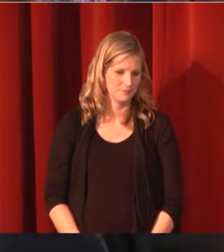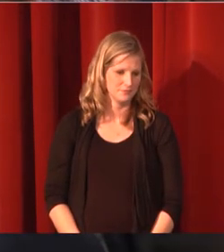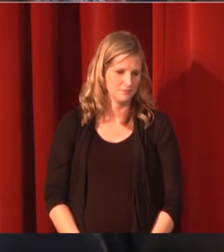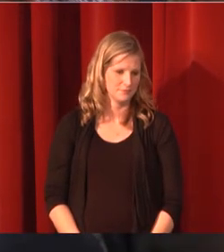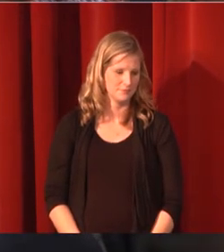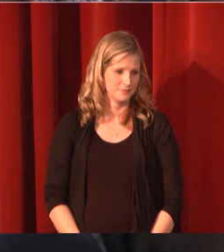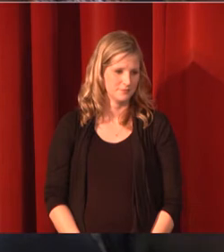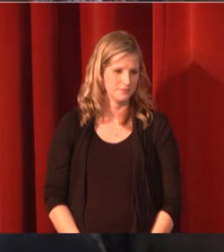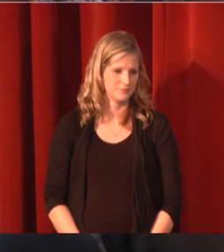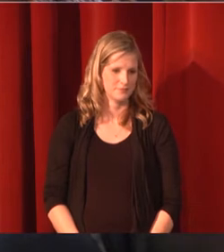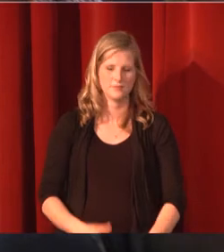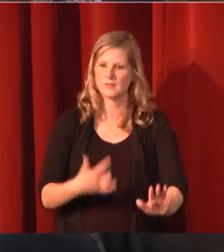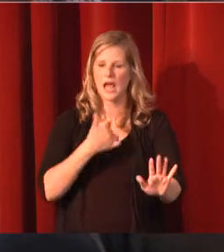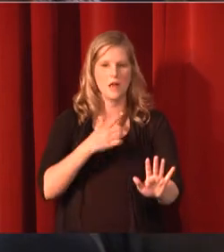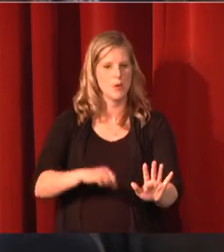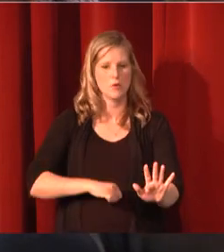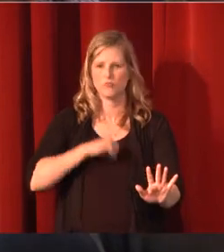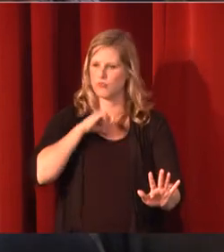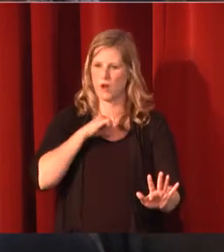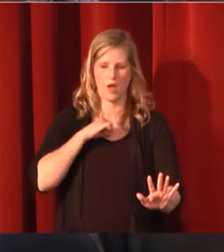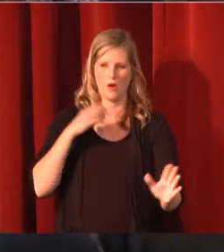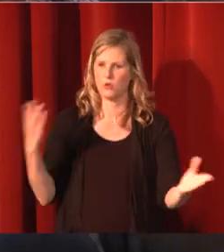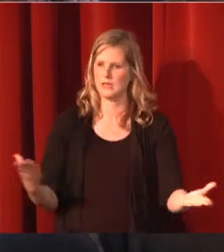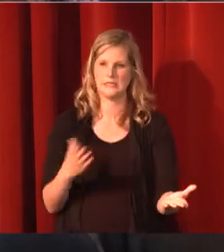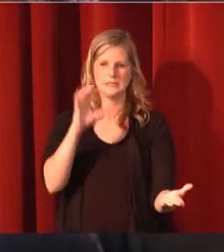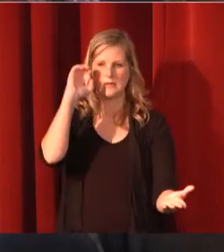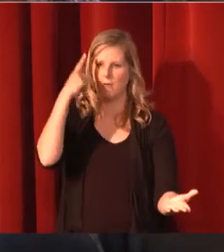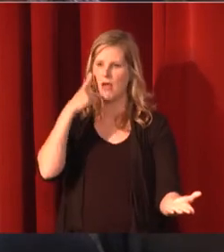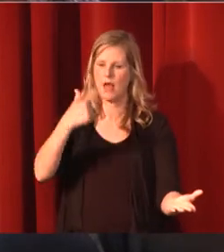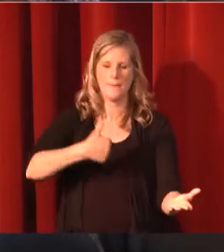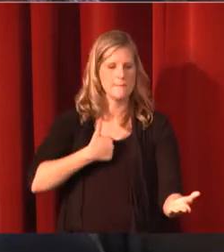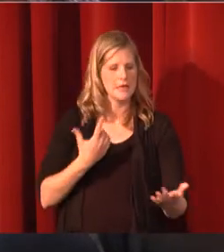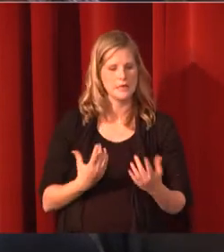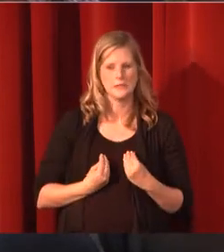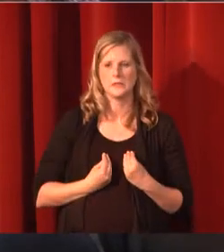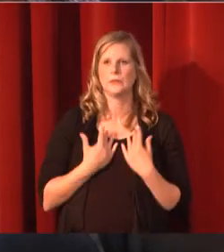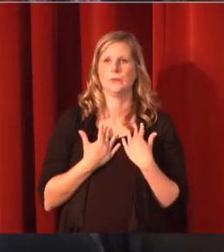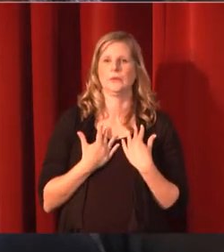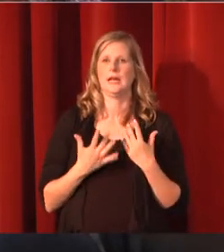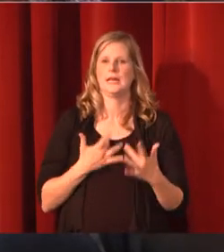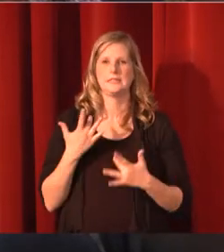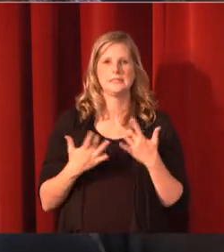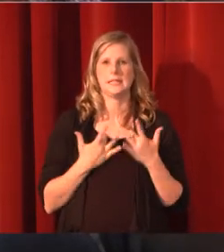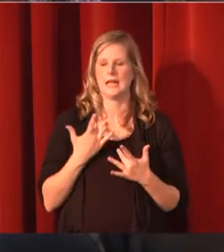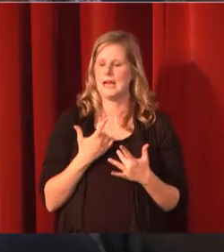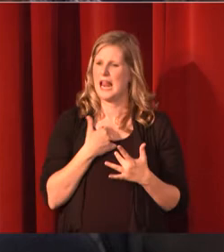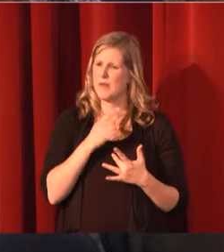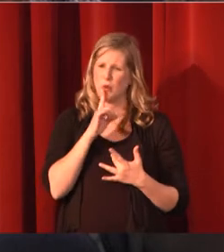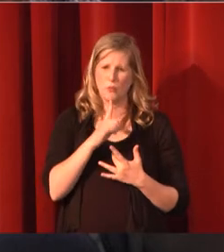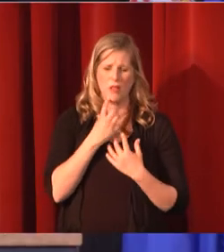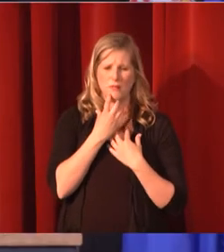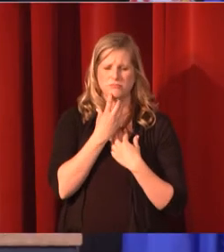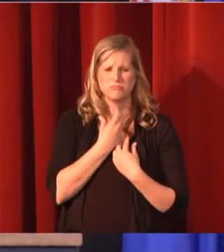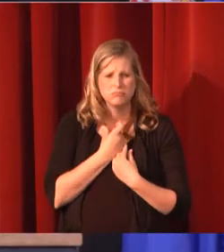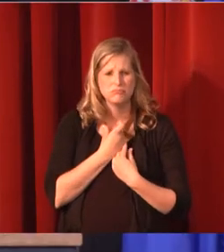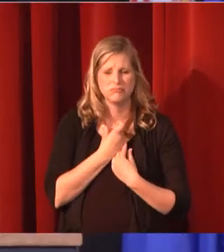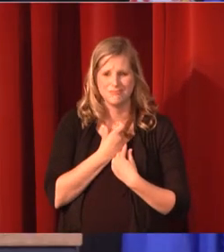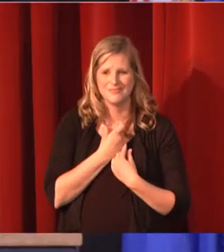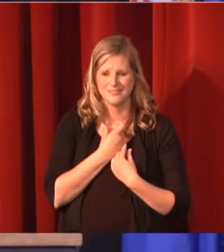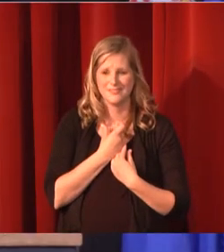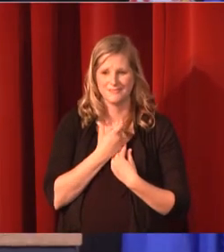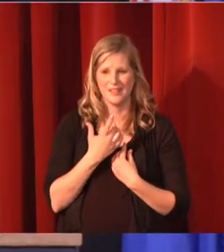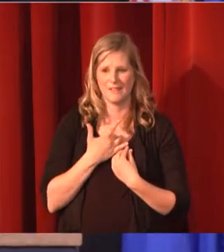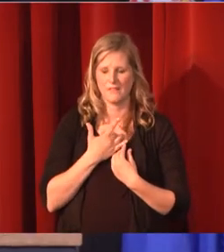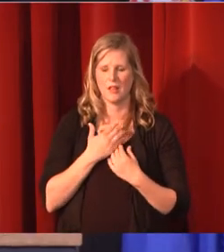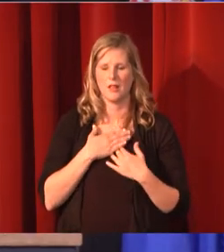I'm proud of this city I'm excited by this city and I'm humbled by the opportunity to serve as your mayor